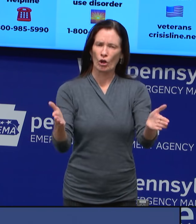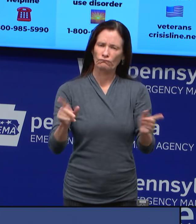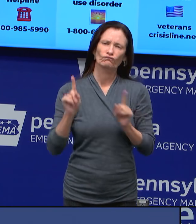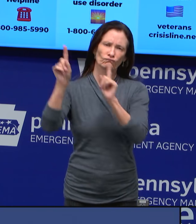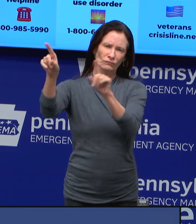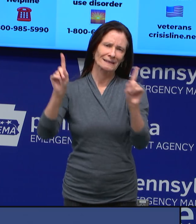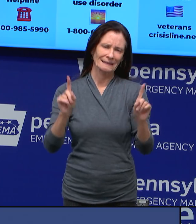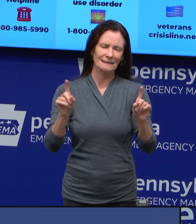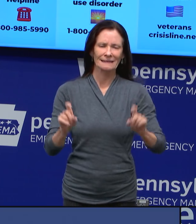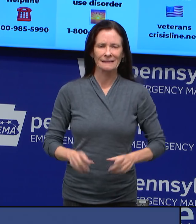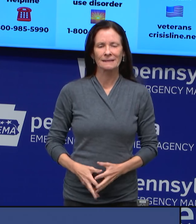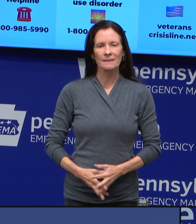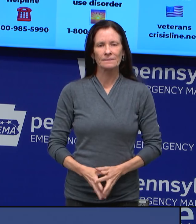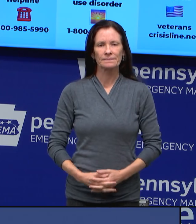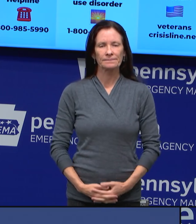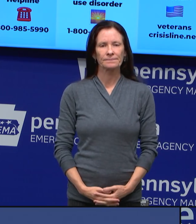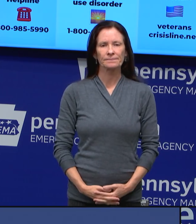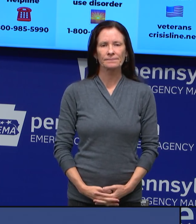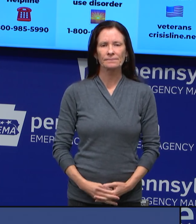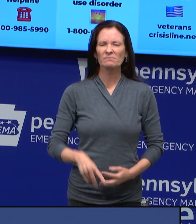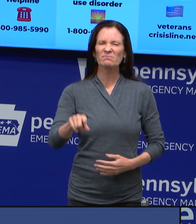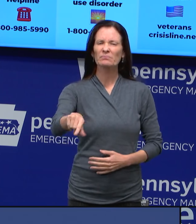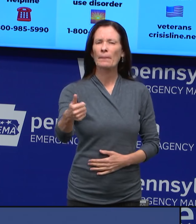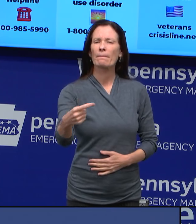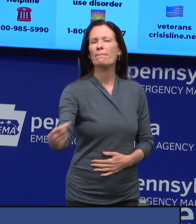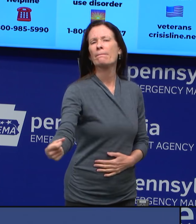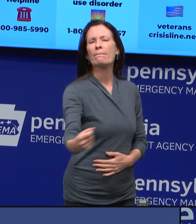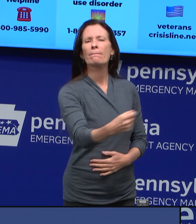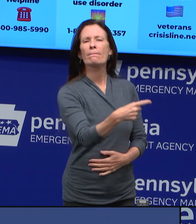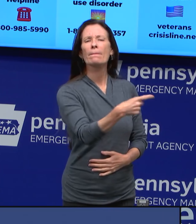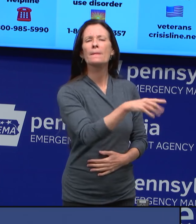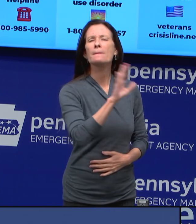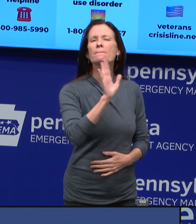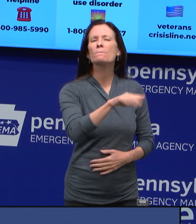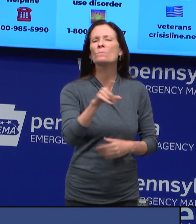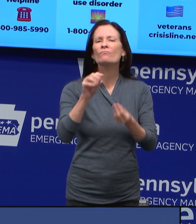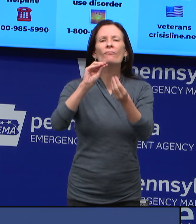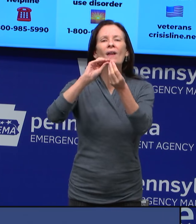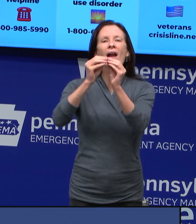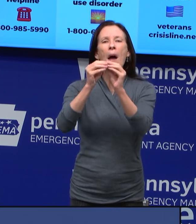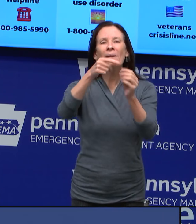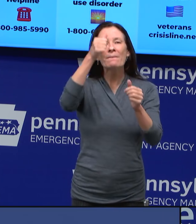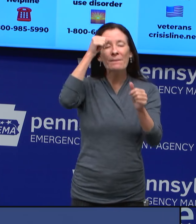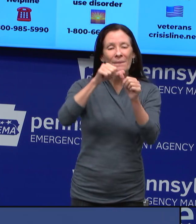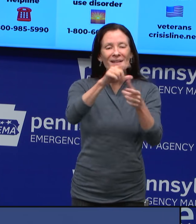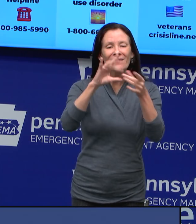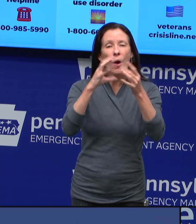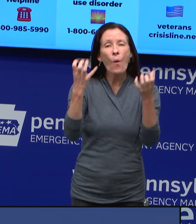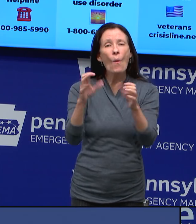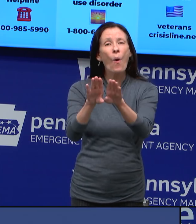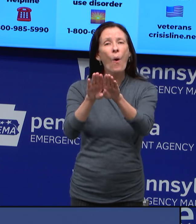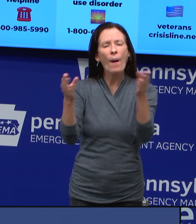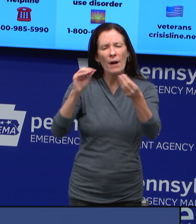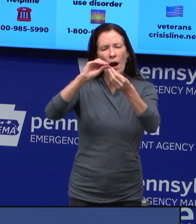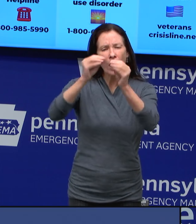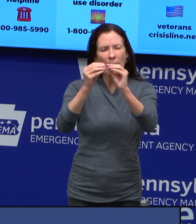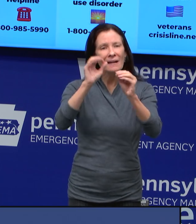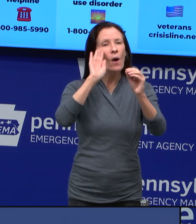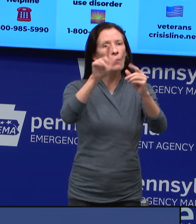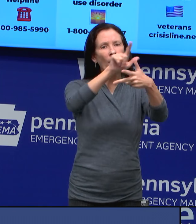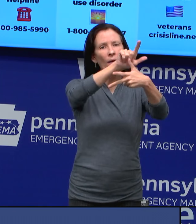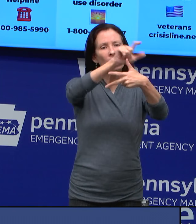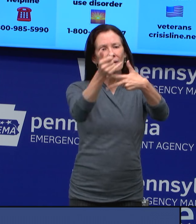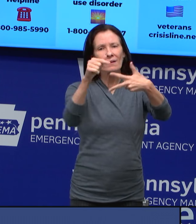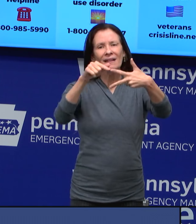target reopening metric. Is the average for that metric a county or the average of the region? So when determining what region